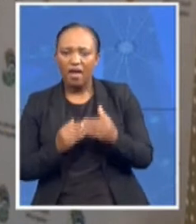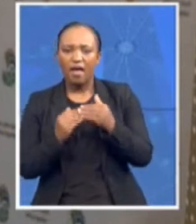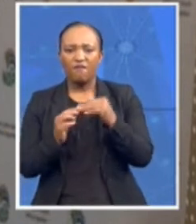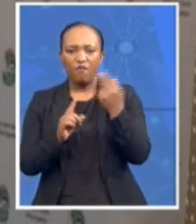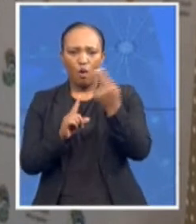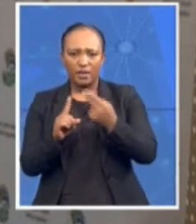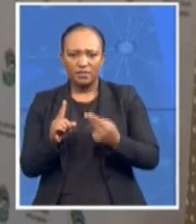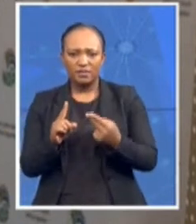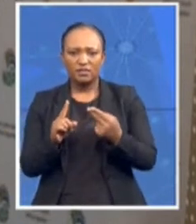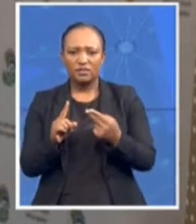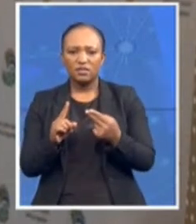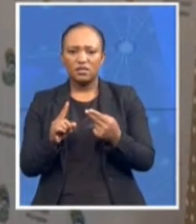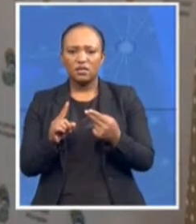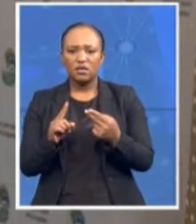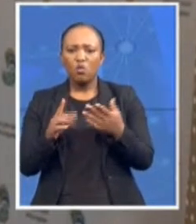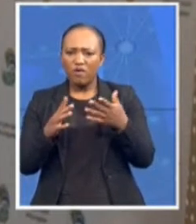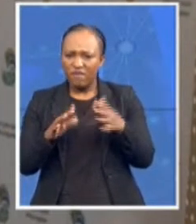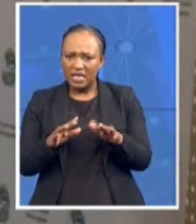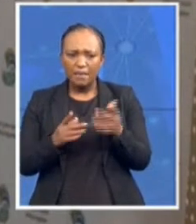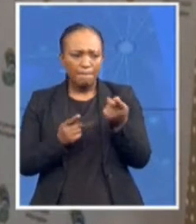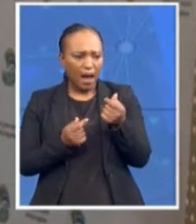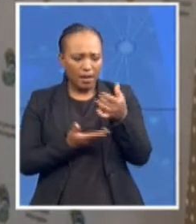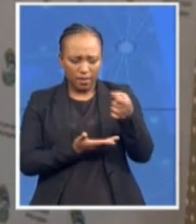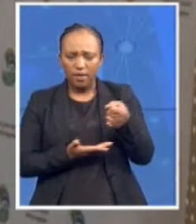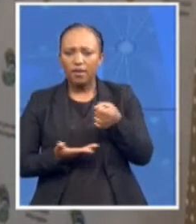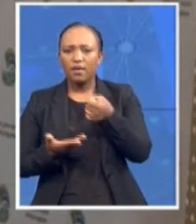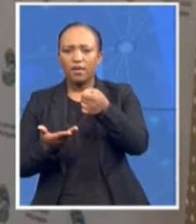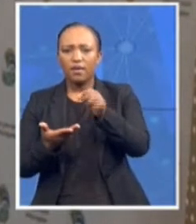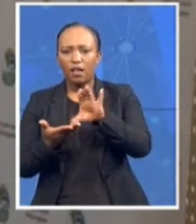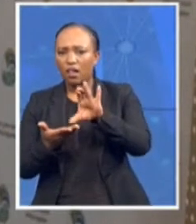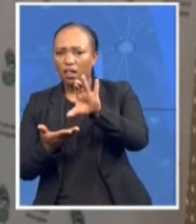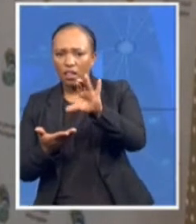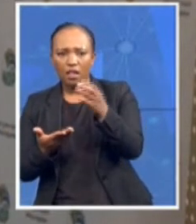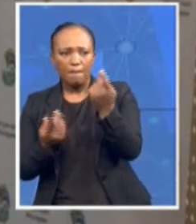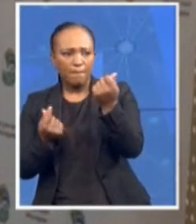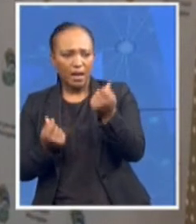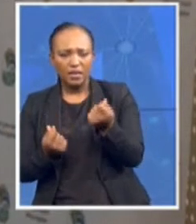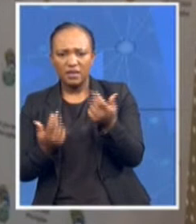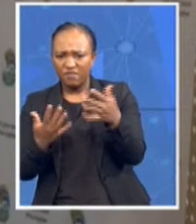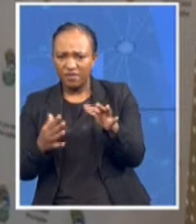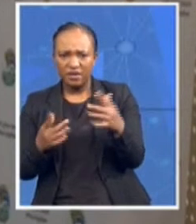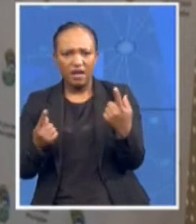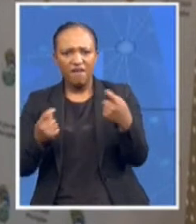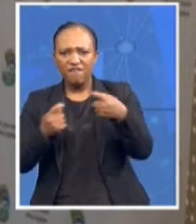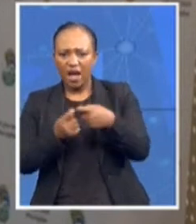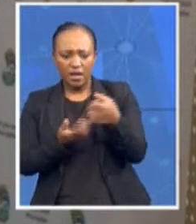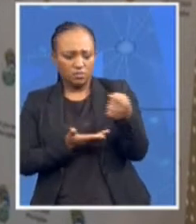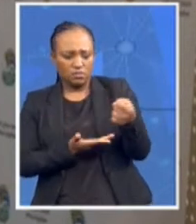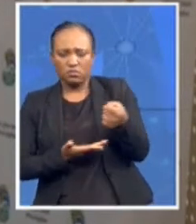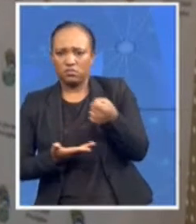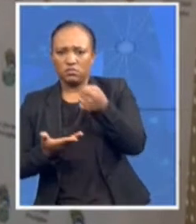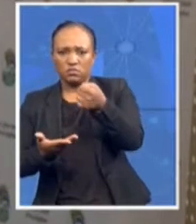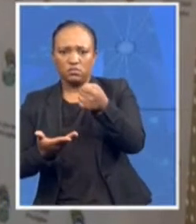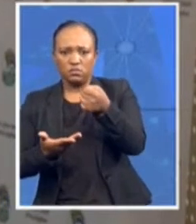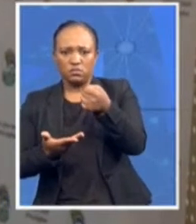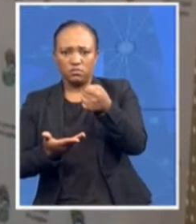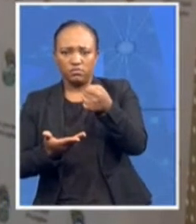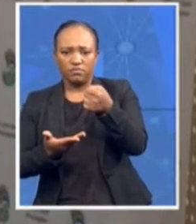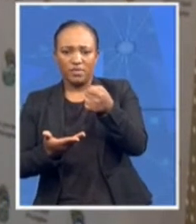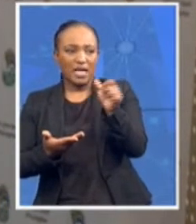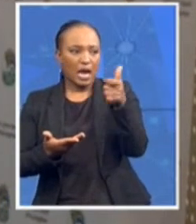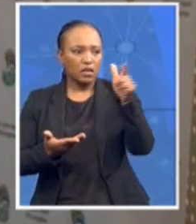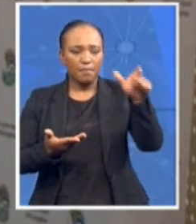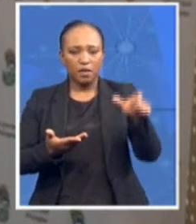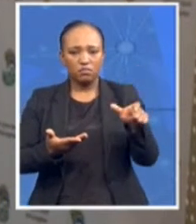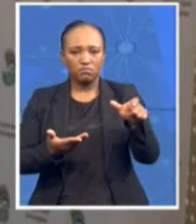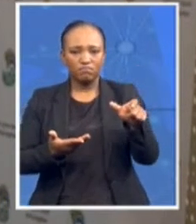resources, when we avail funds for them. Somebody else decides to mismanage their